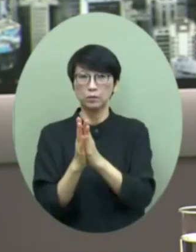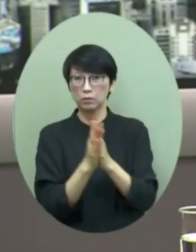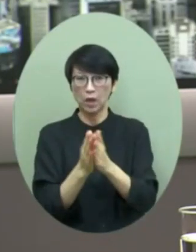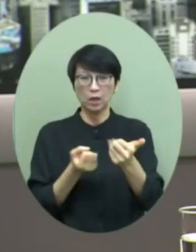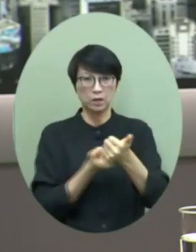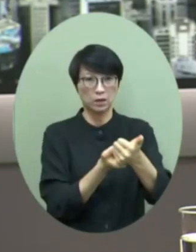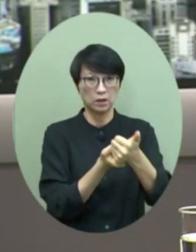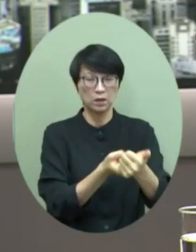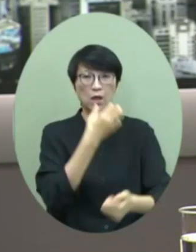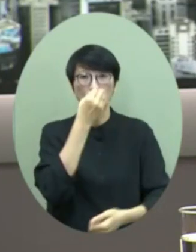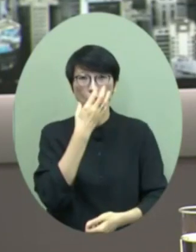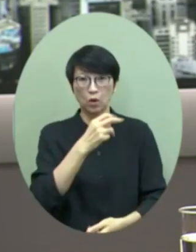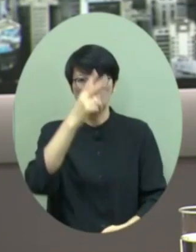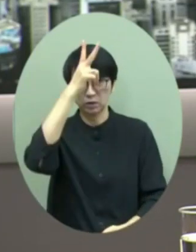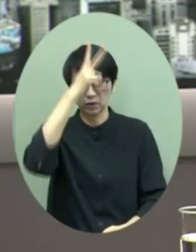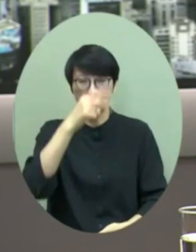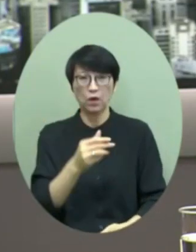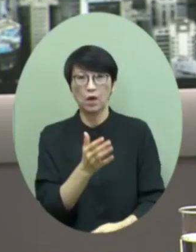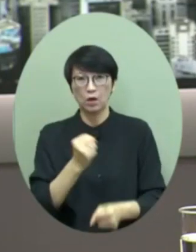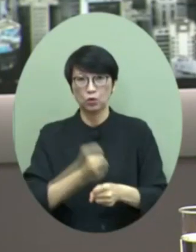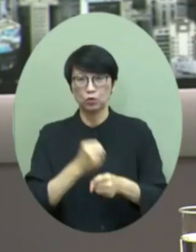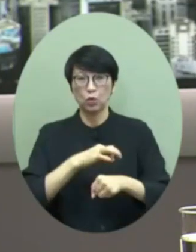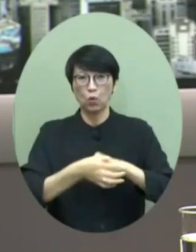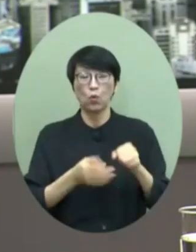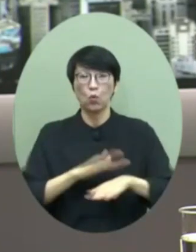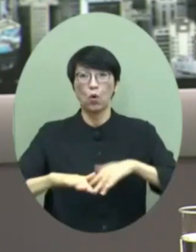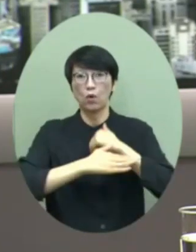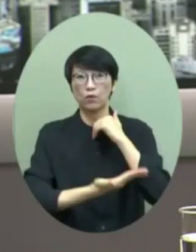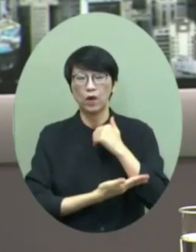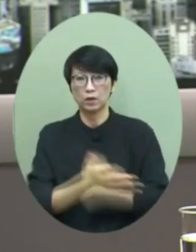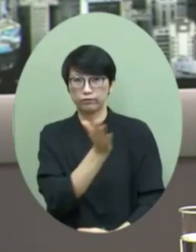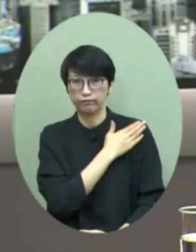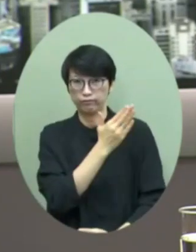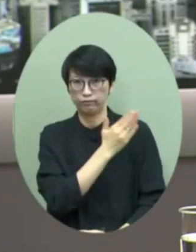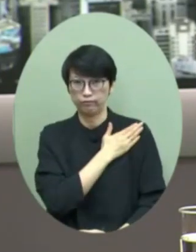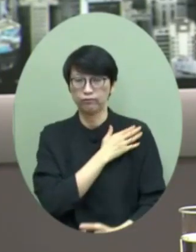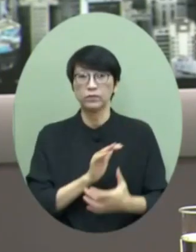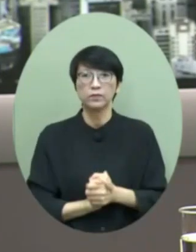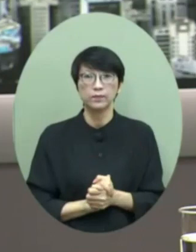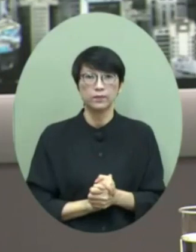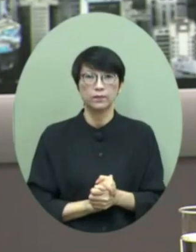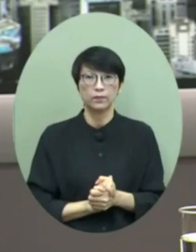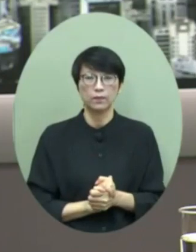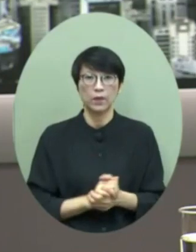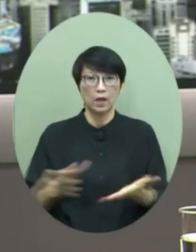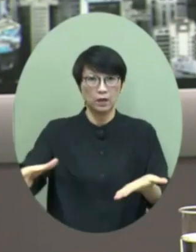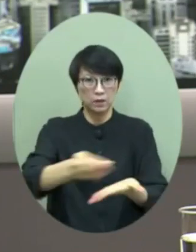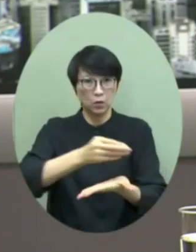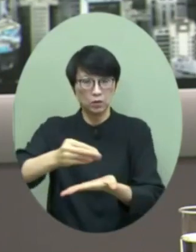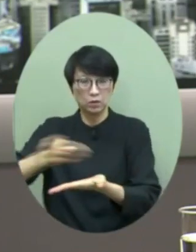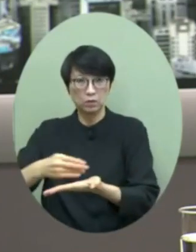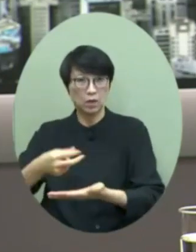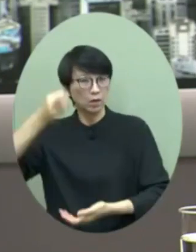region, and they will provide opinions and make proposals on major strategies and important policies. The office will also oversee,